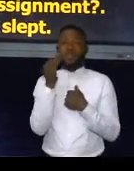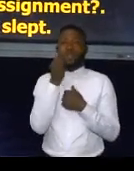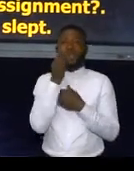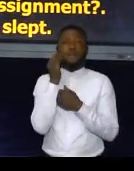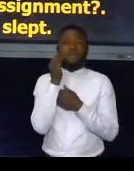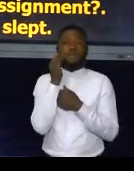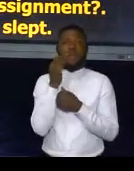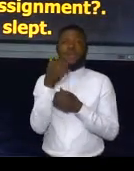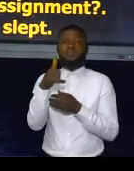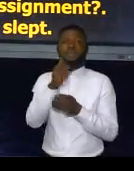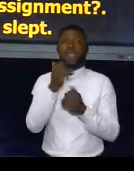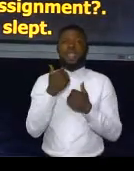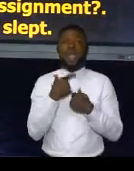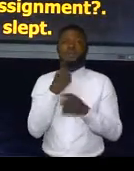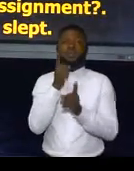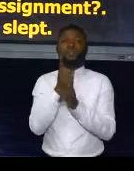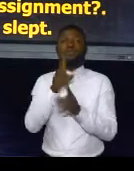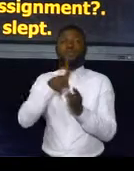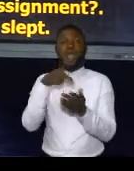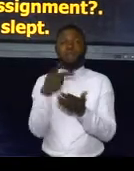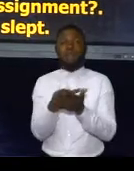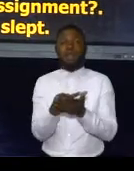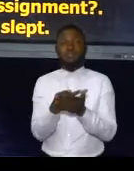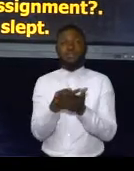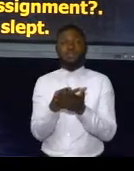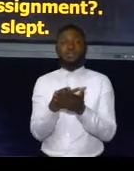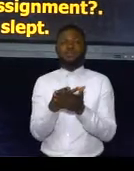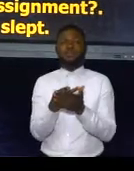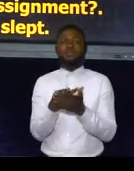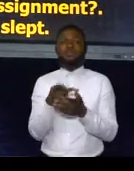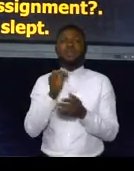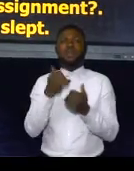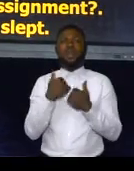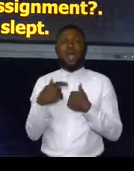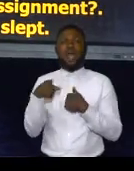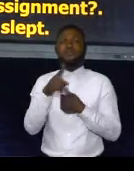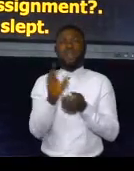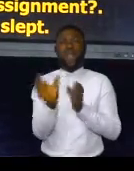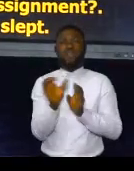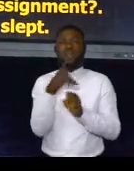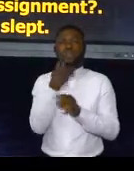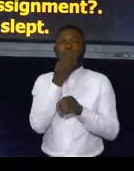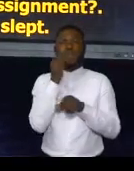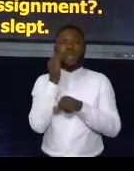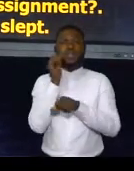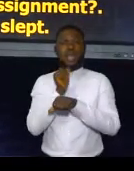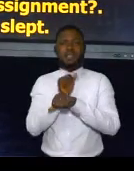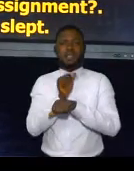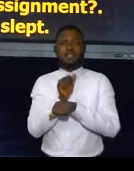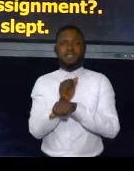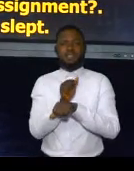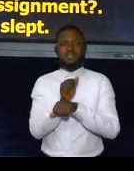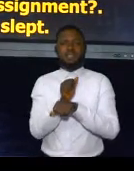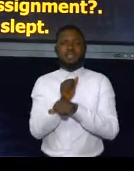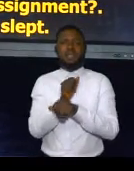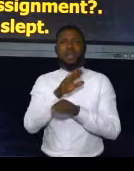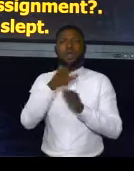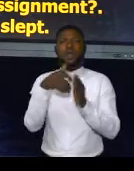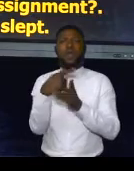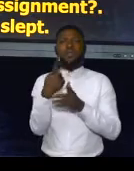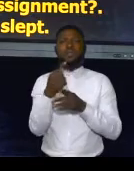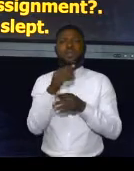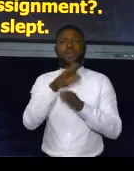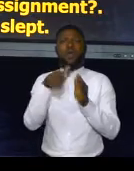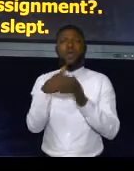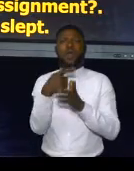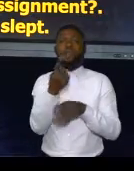have gone home. They have just arrived. Have you done the assignment?